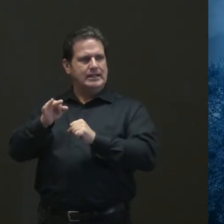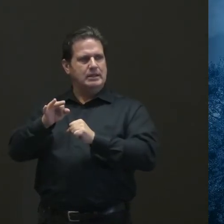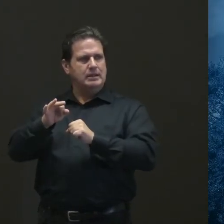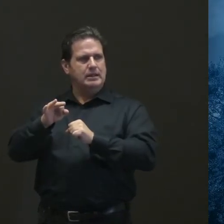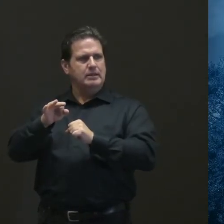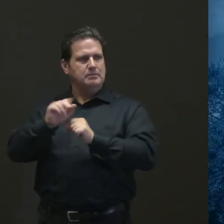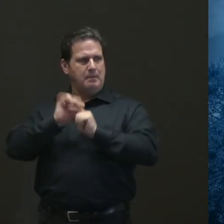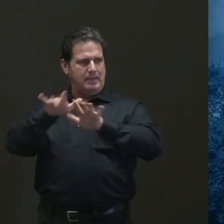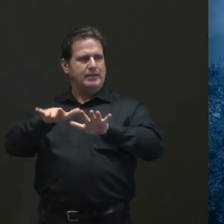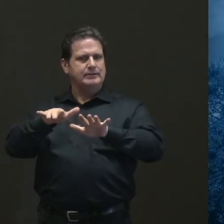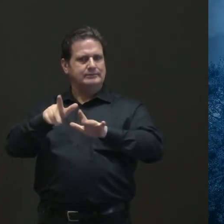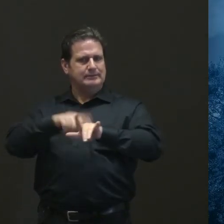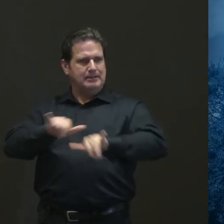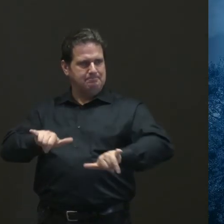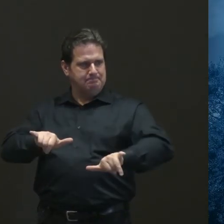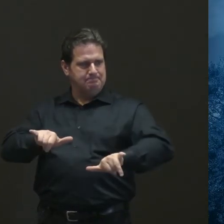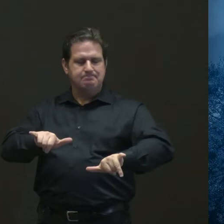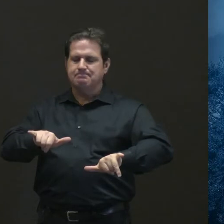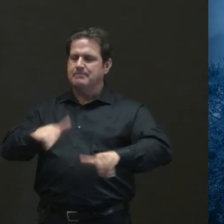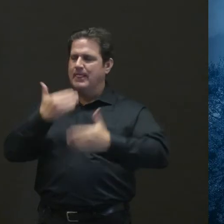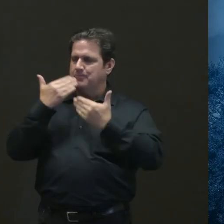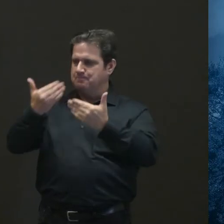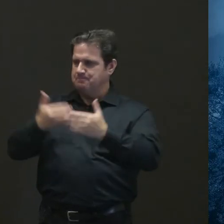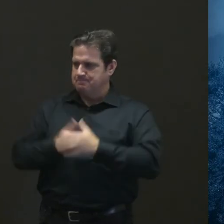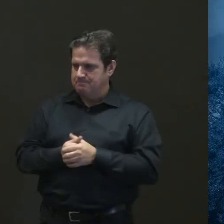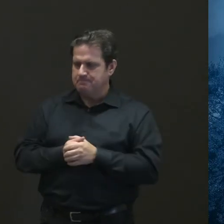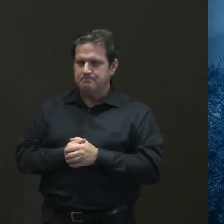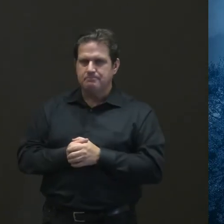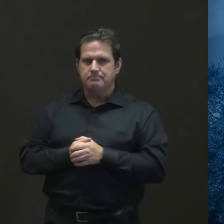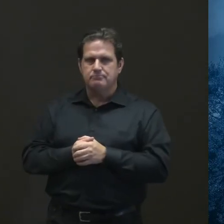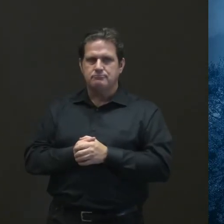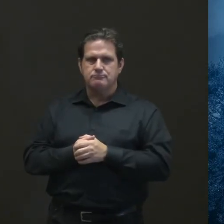pandemic underway. Thank you.